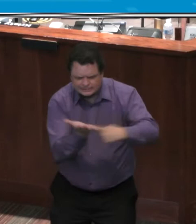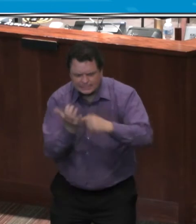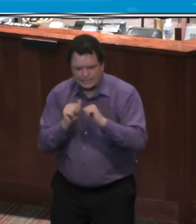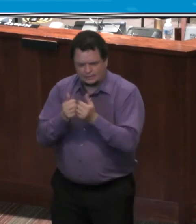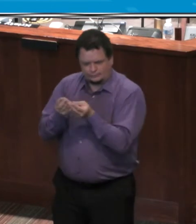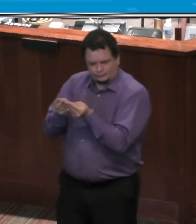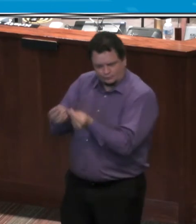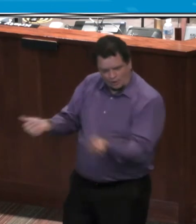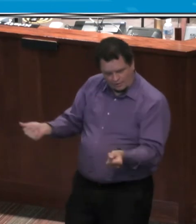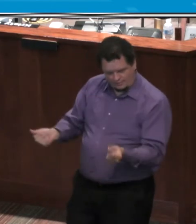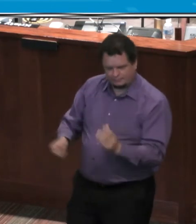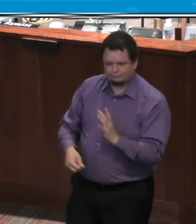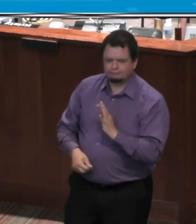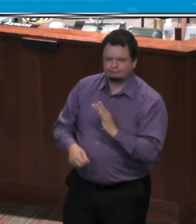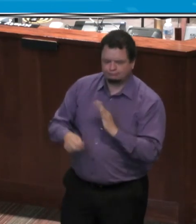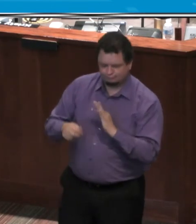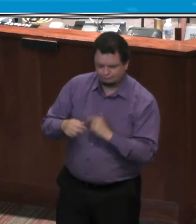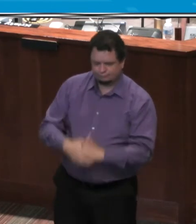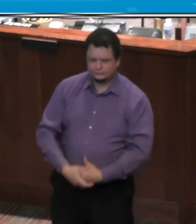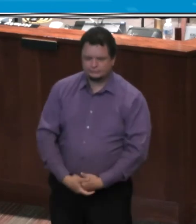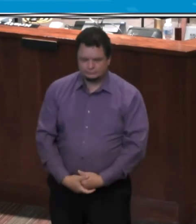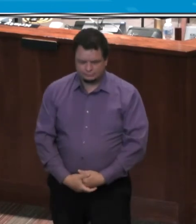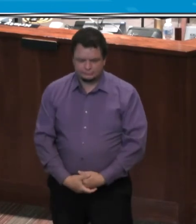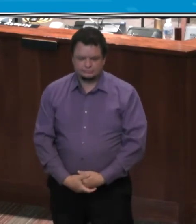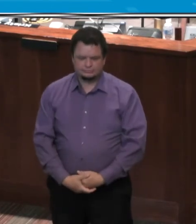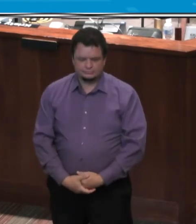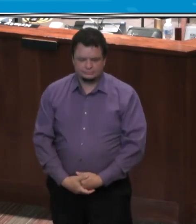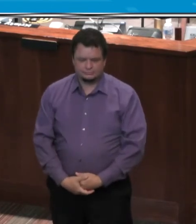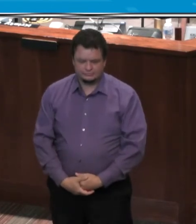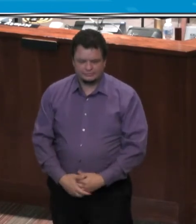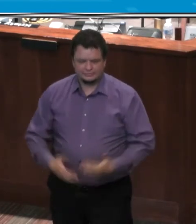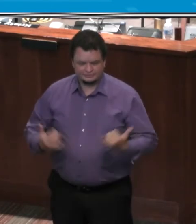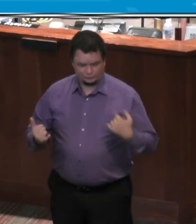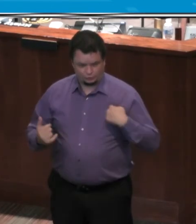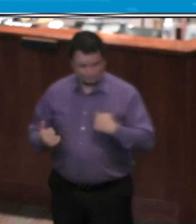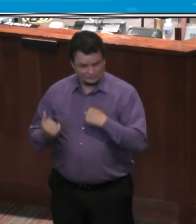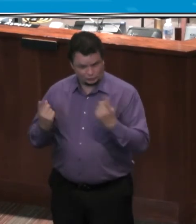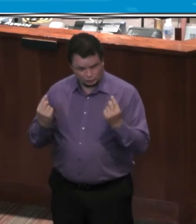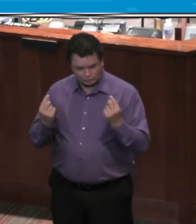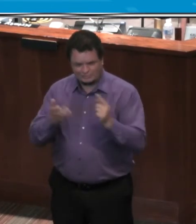them. Those are currently facilitated by the Communicable Disease Department,